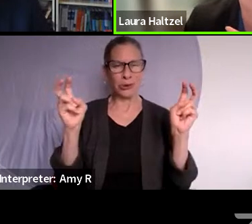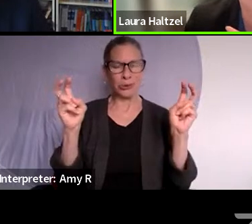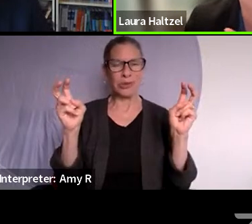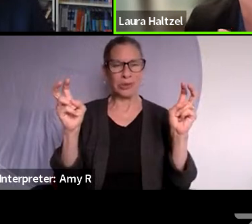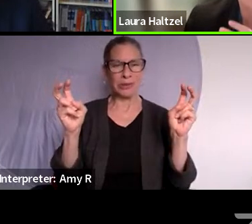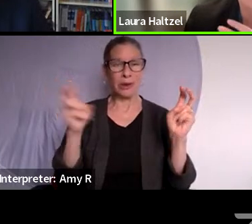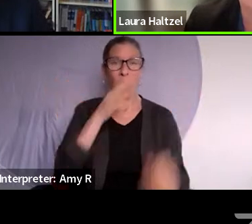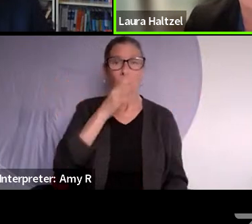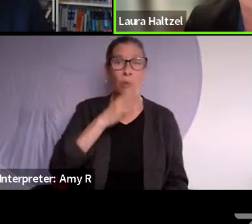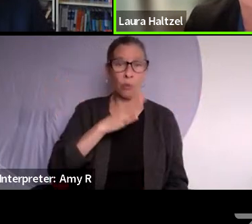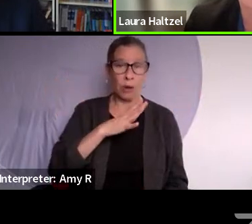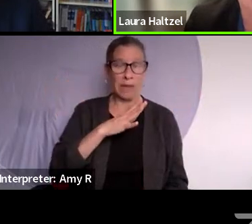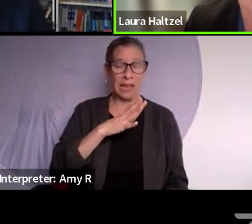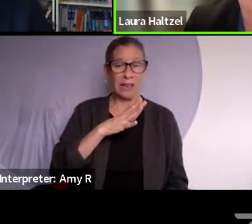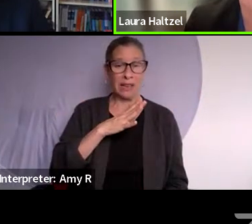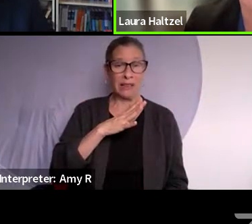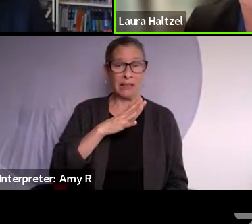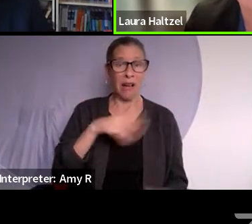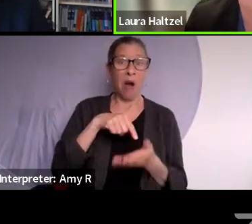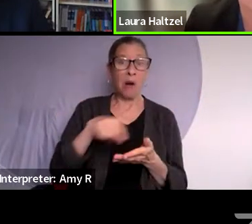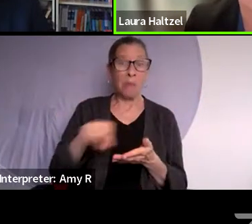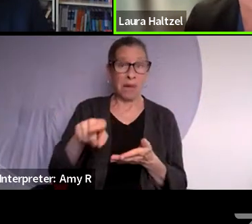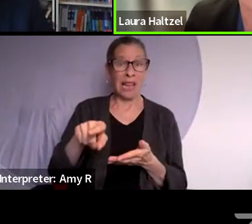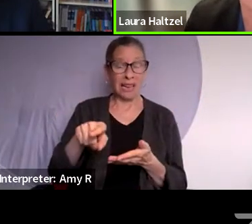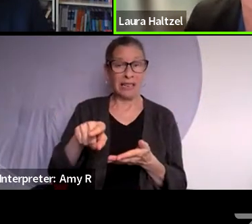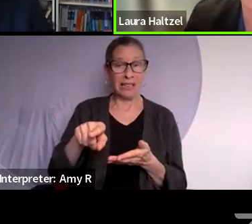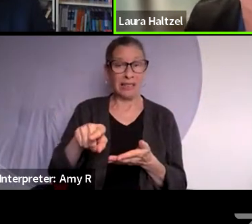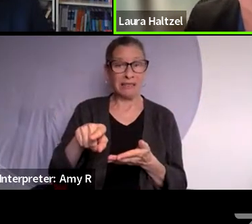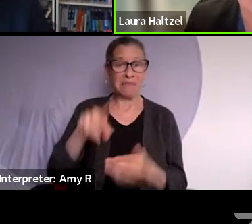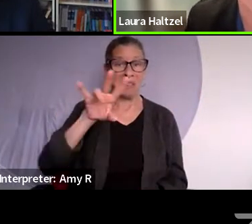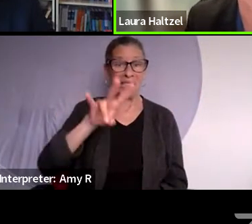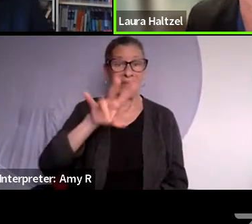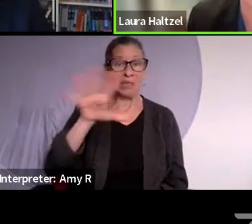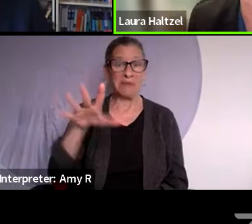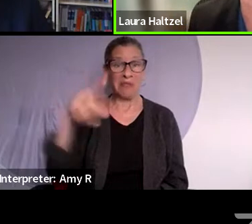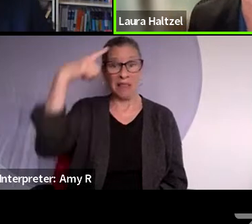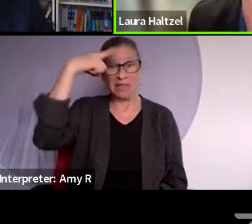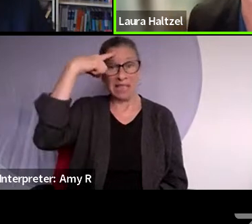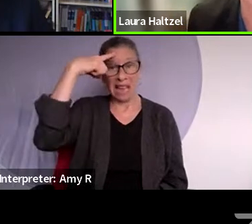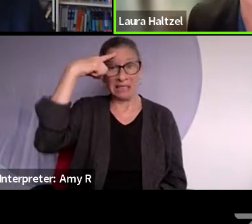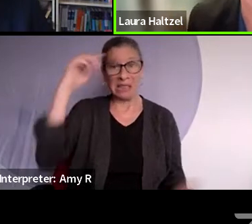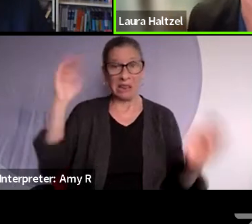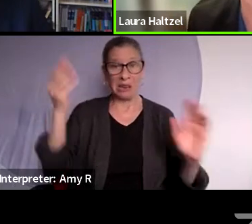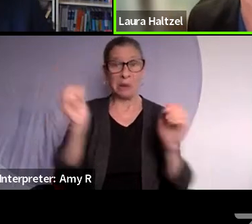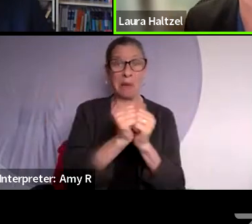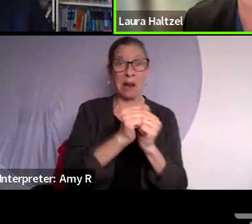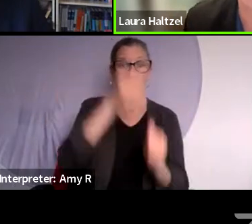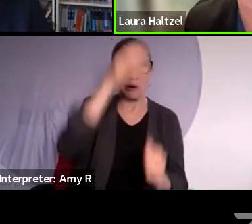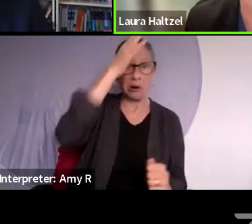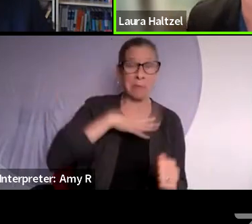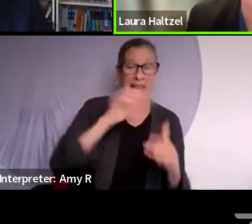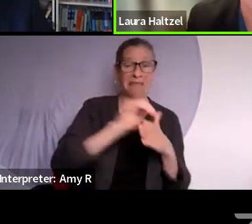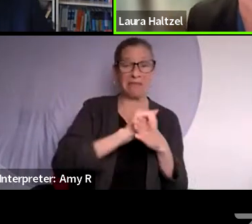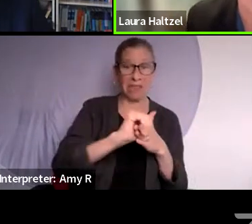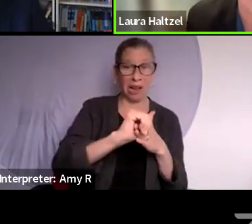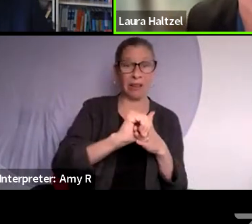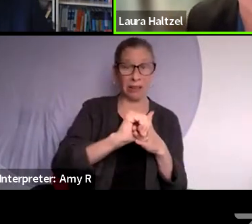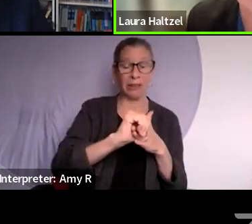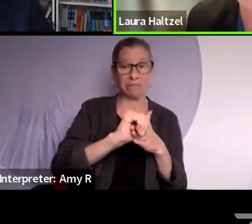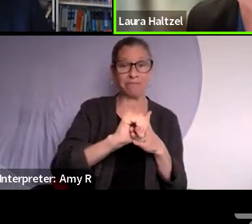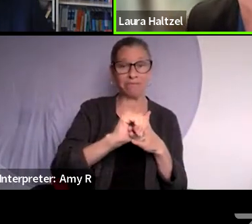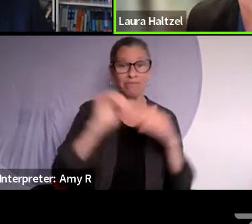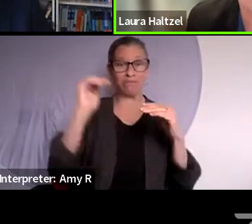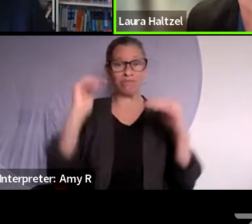that women in particular are paid, you know, maybe 75 cents, the numbers fluctuate up and down, but 75 cents on the